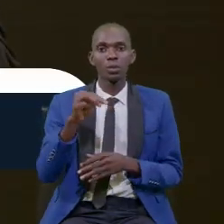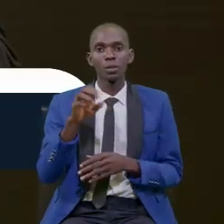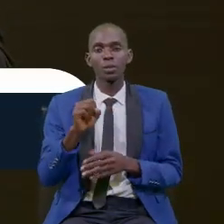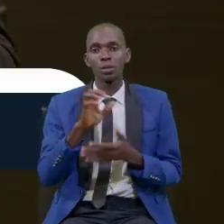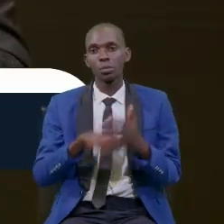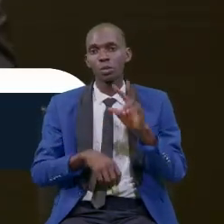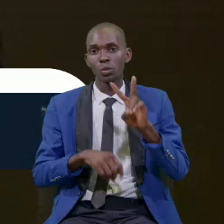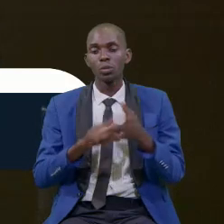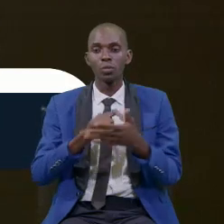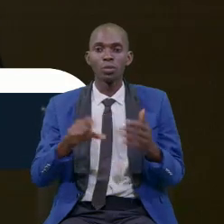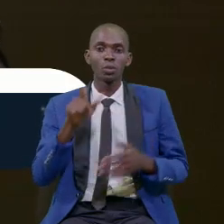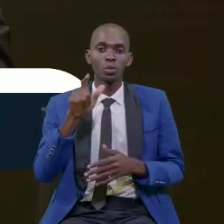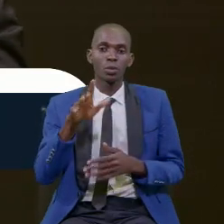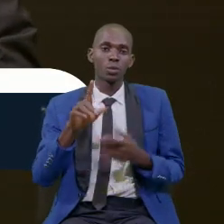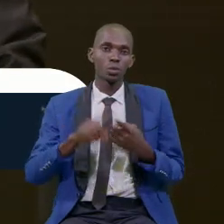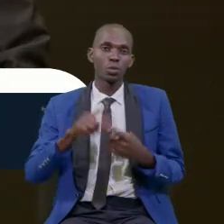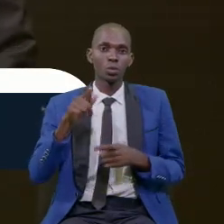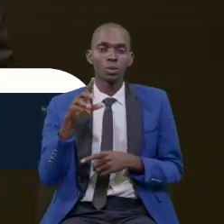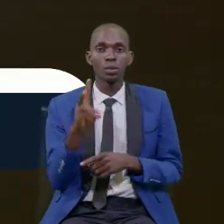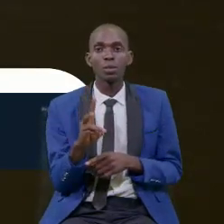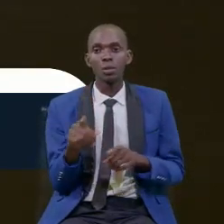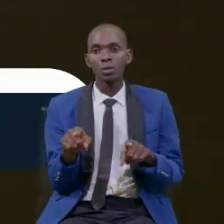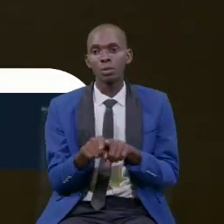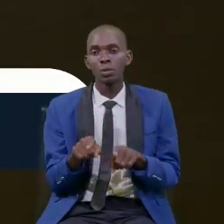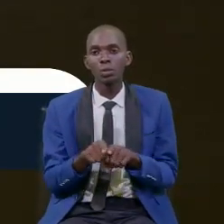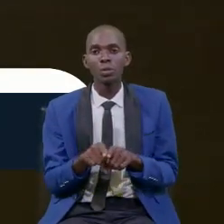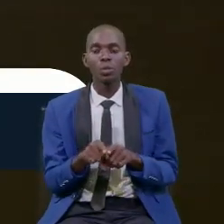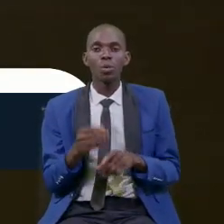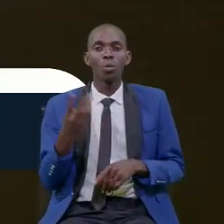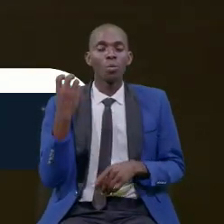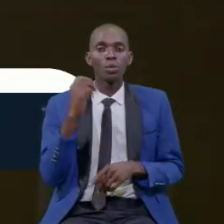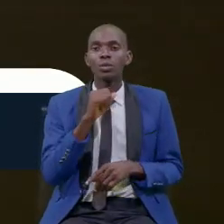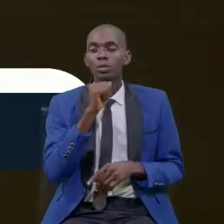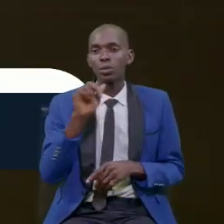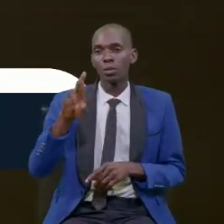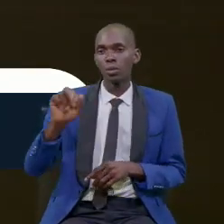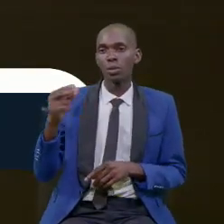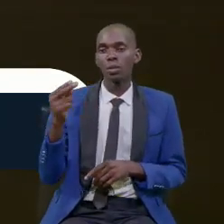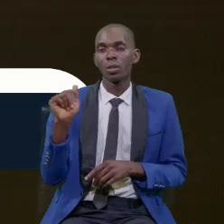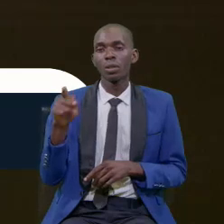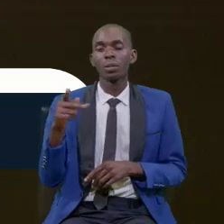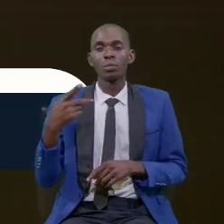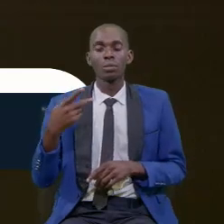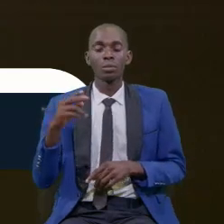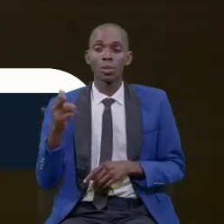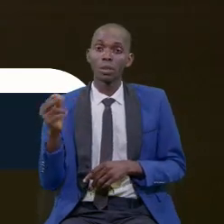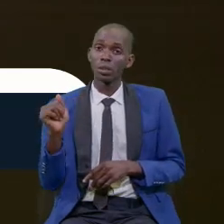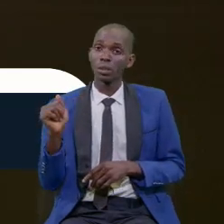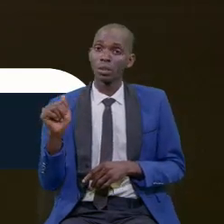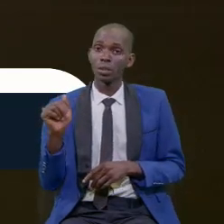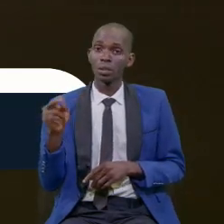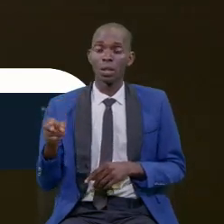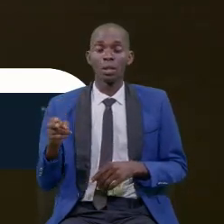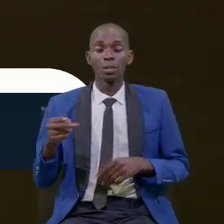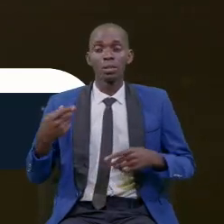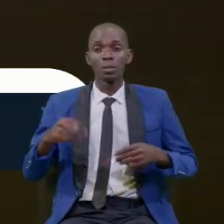25, likewise also, was not Rahab the harlot justified by